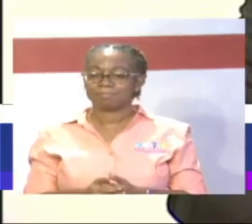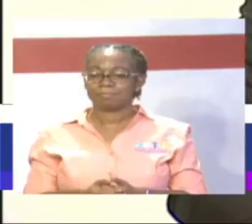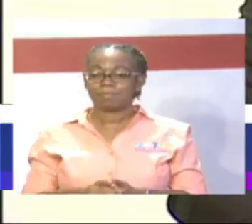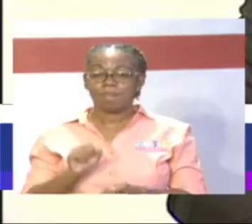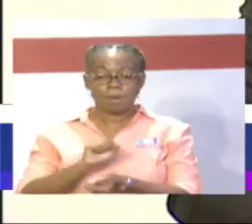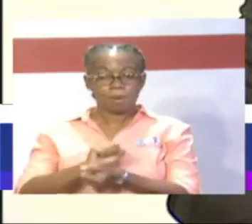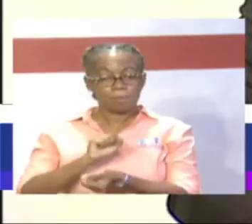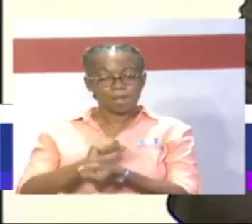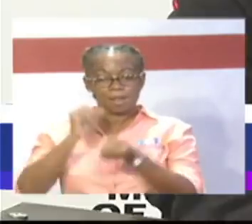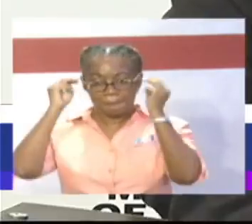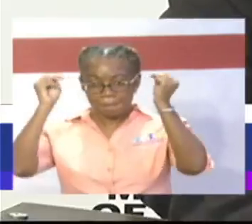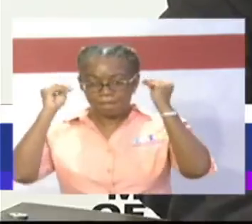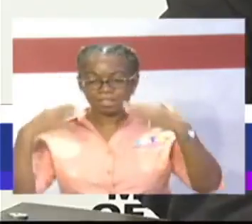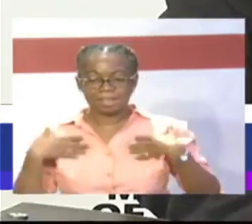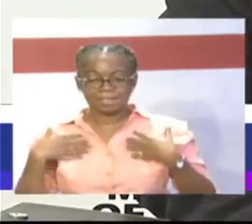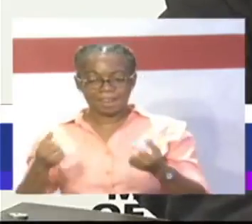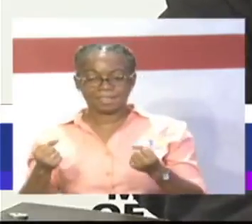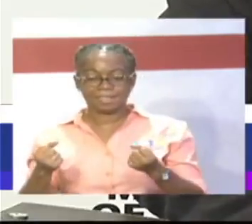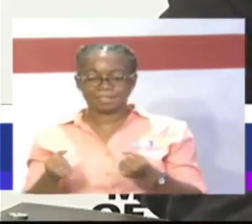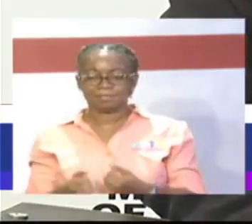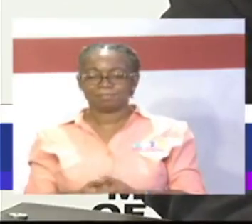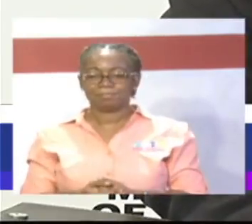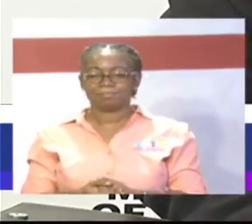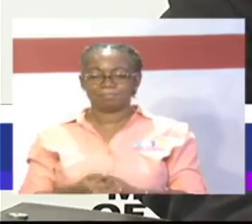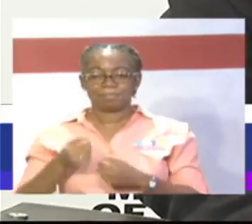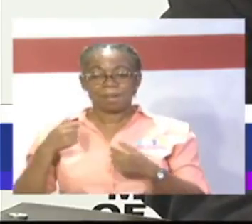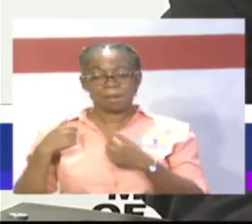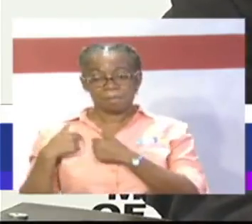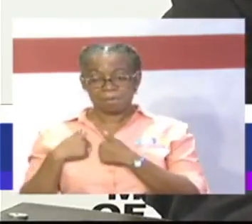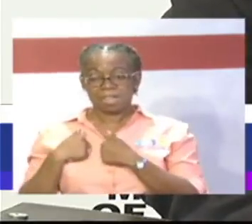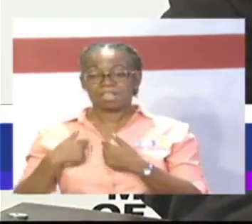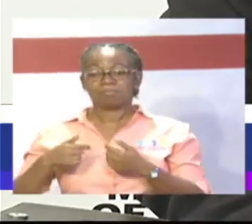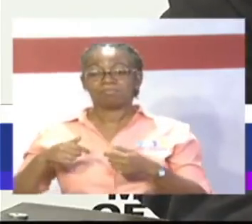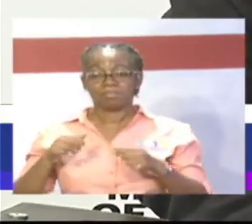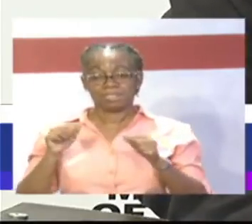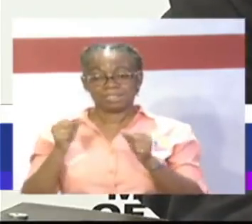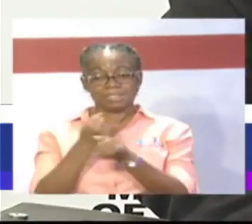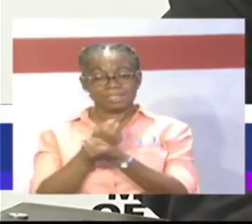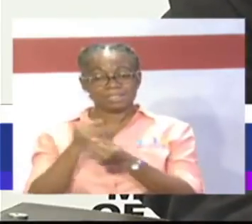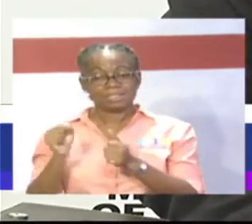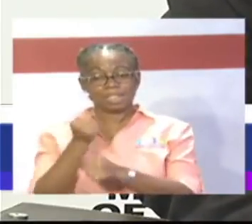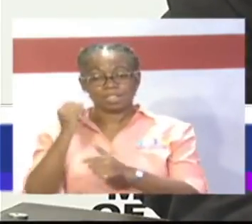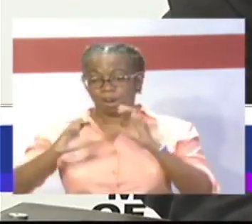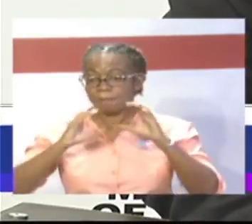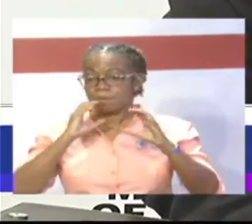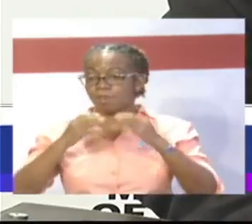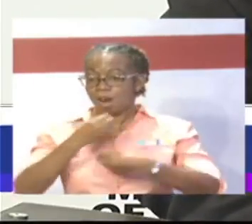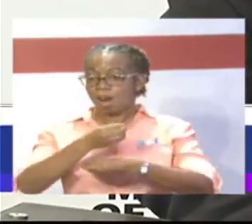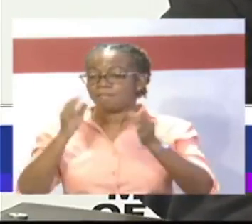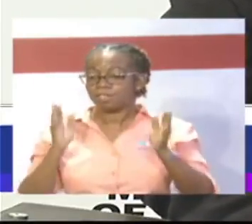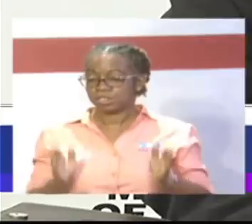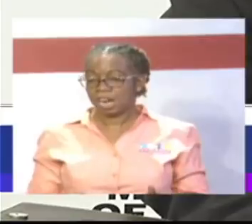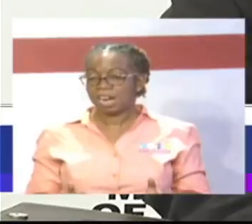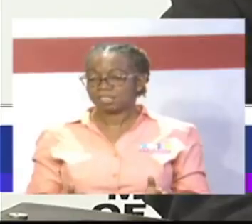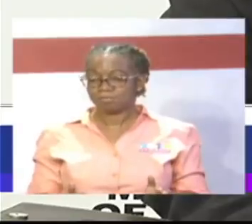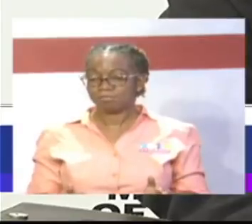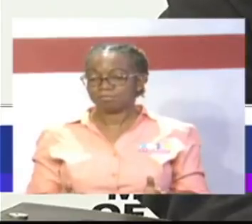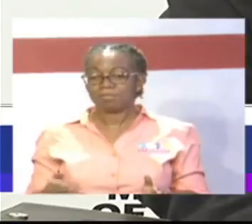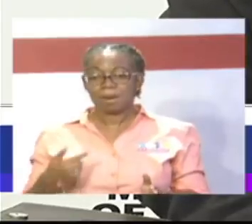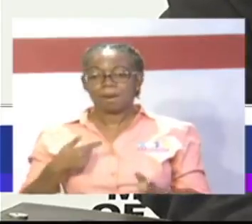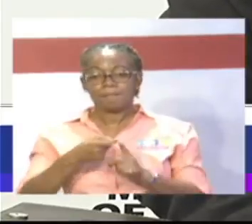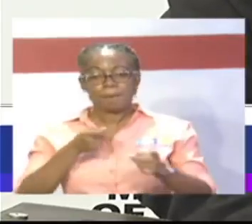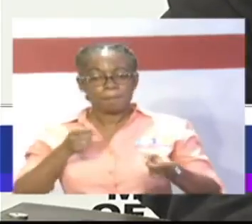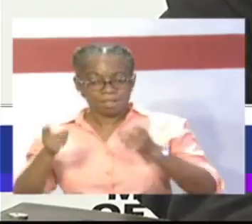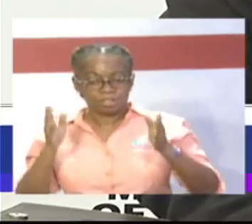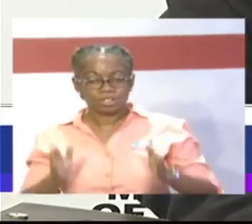Epidemiology Division, Ministry of Health. I am Al Alexander, Senior Corporate Communications Officer at the Ministry of Health, and your